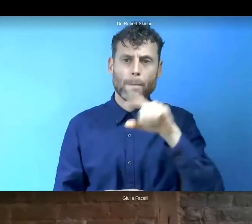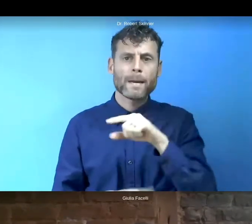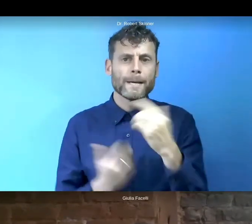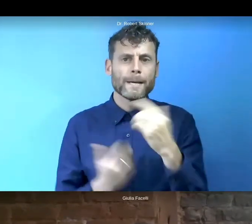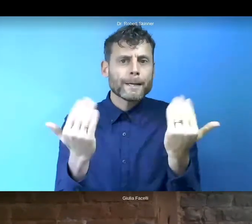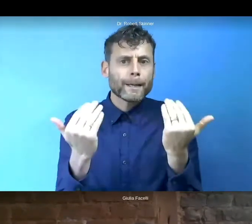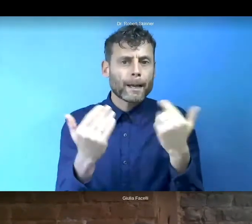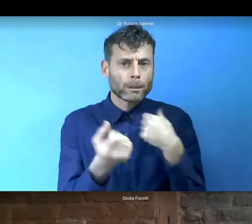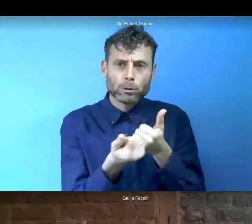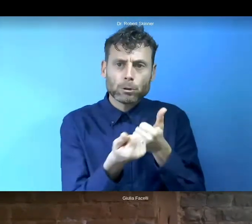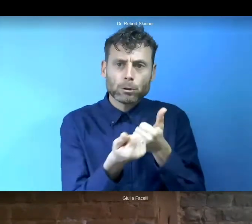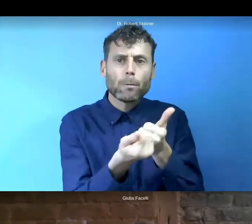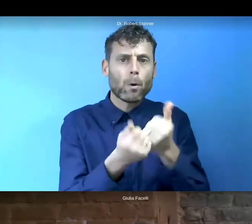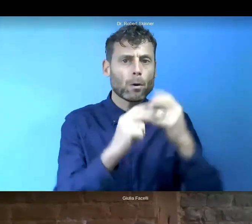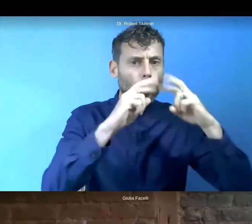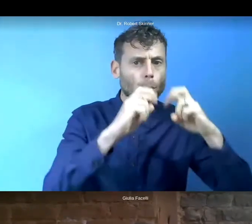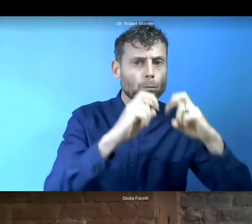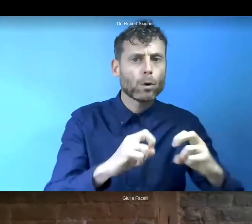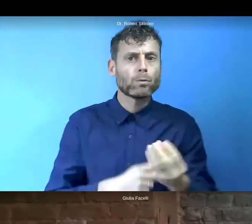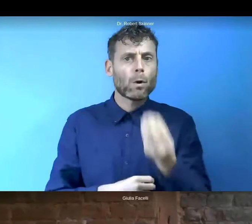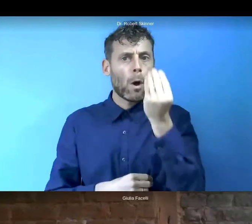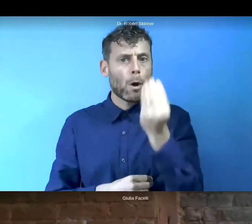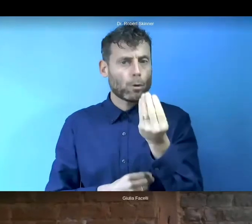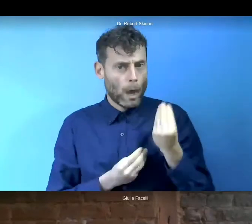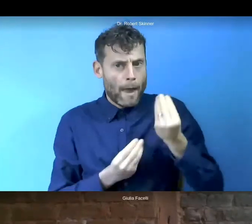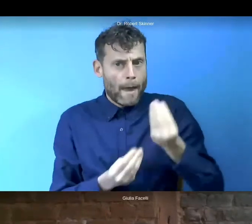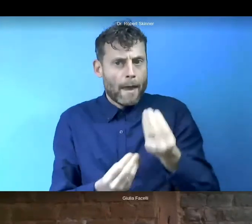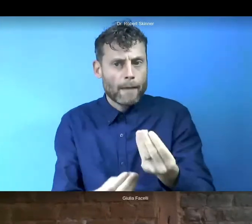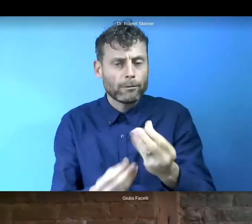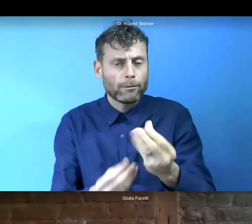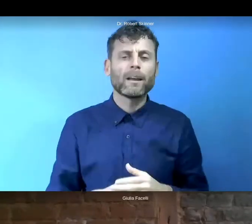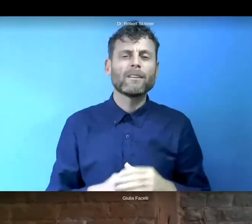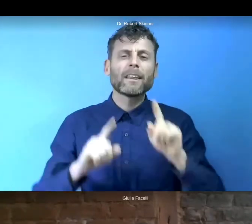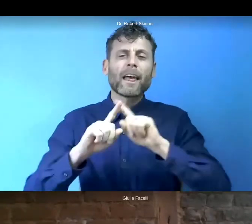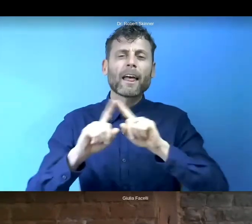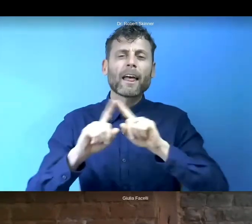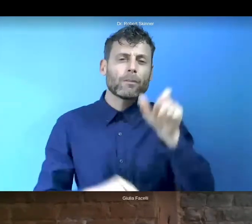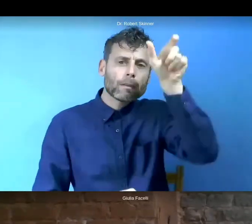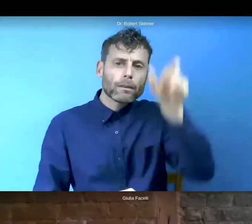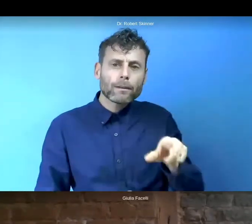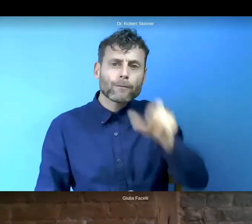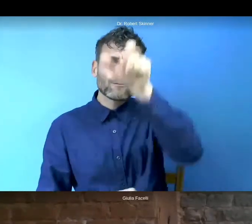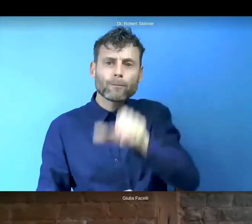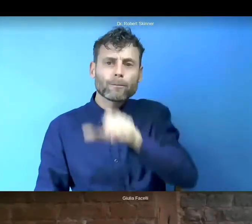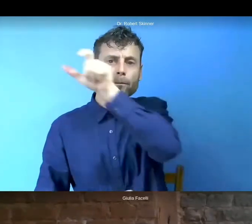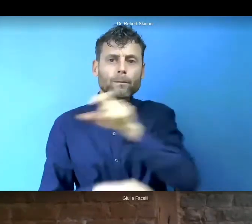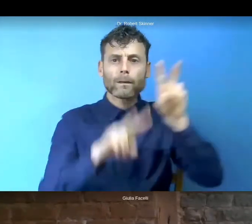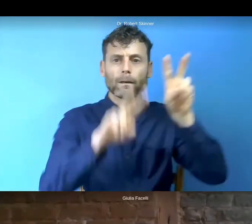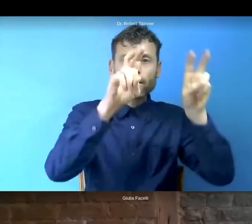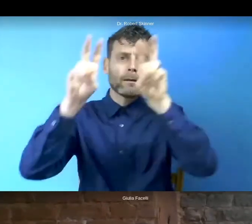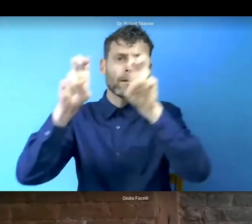heritage, falling under various pillar or clusters, how you were naming them. I understood pillar two, so